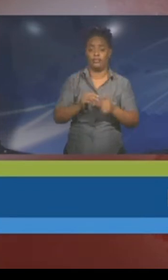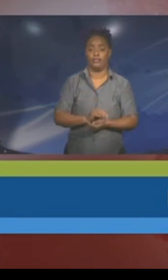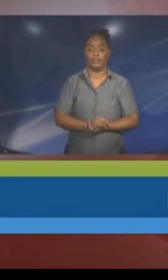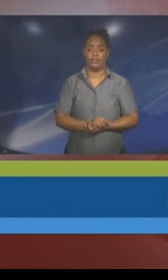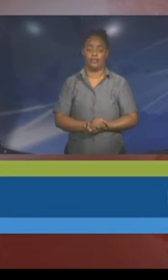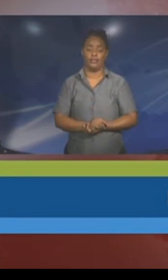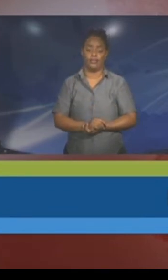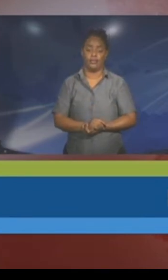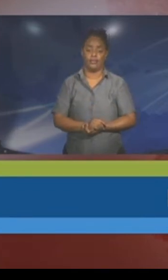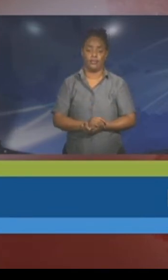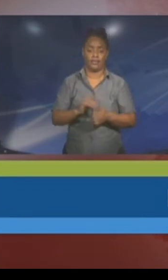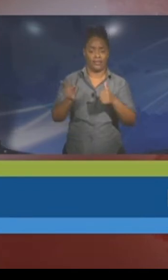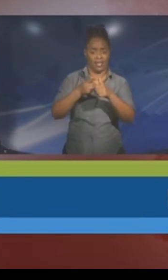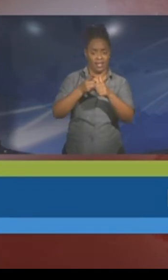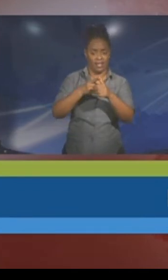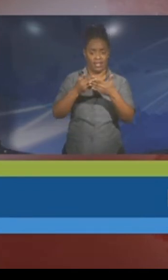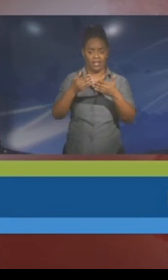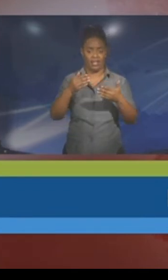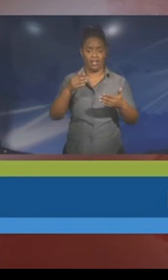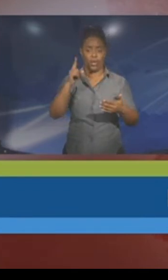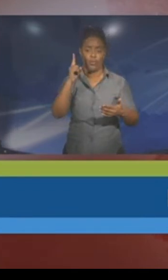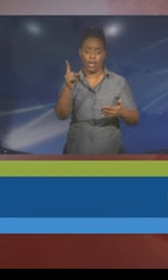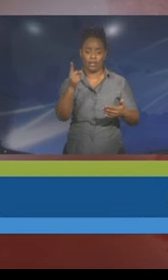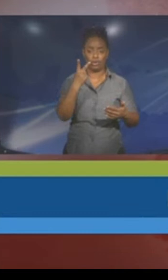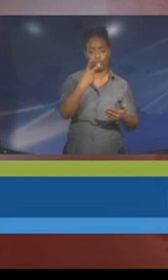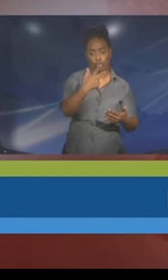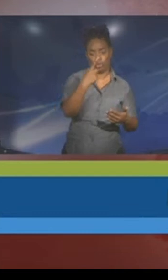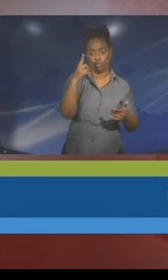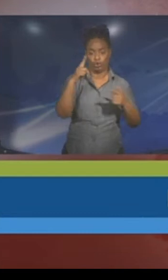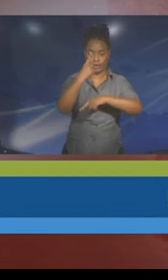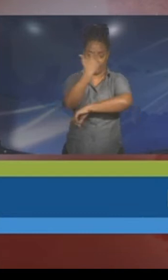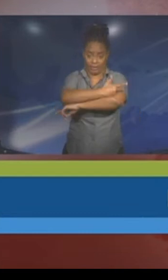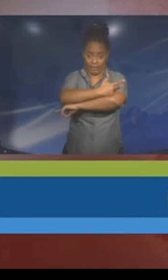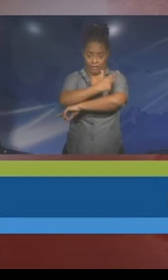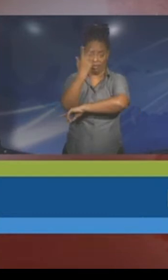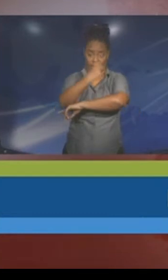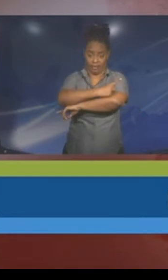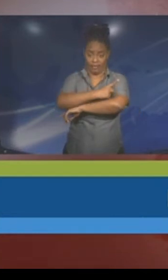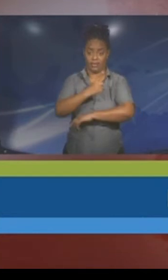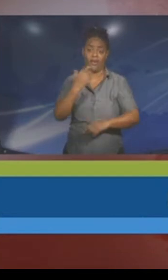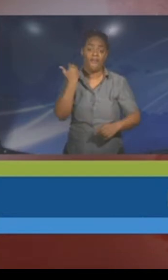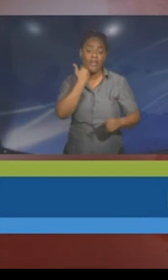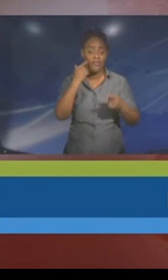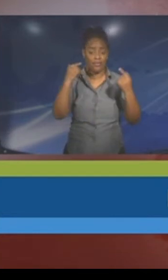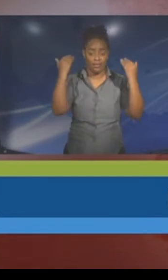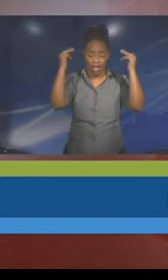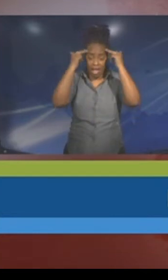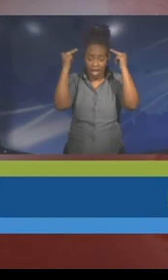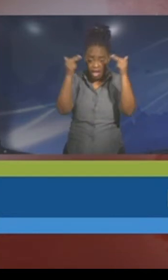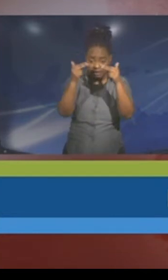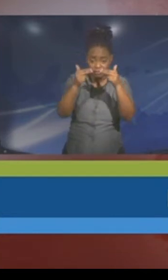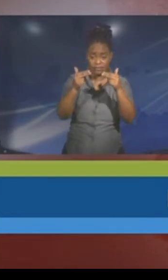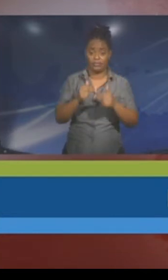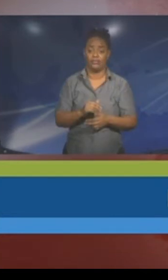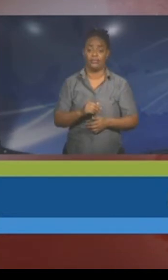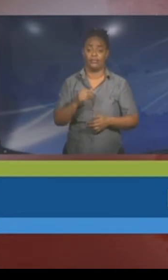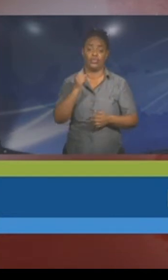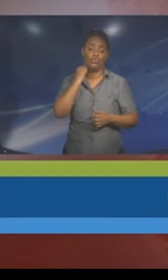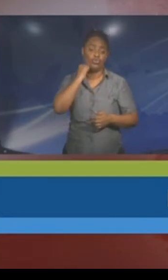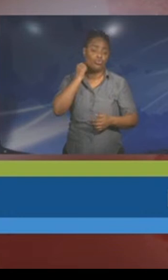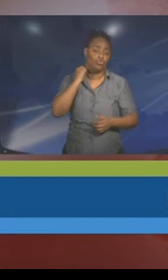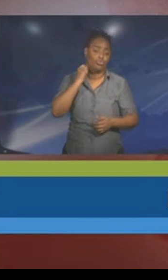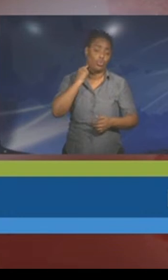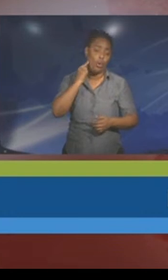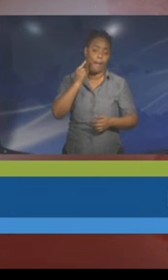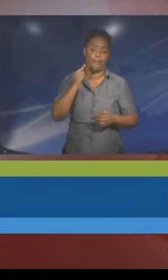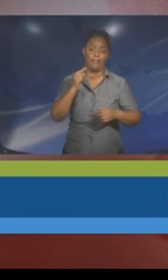that first phase normally lasts 1 to 3 days, and it includes fever, headache, swollen lymph nodes, muscle ache,